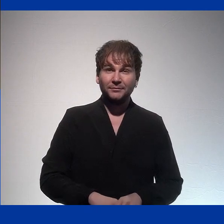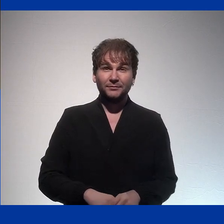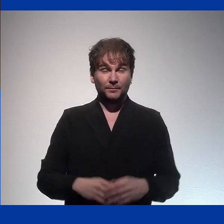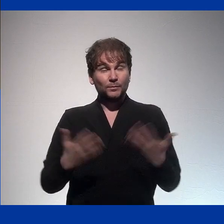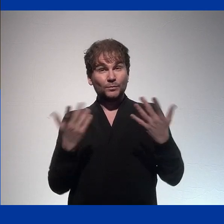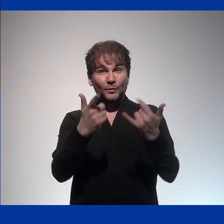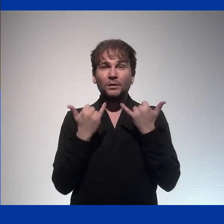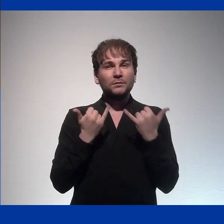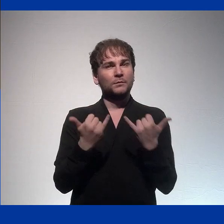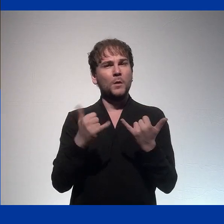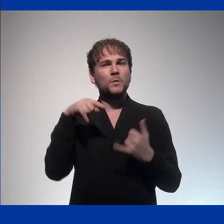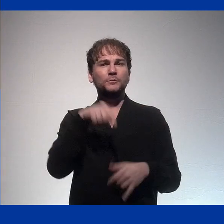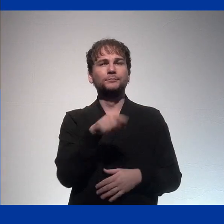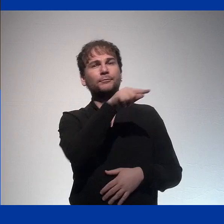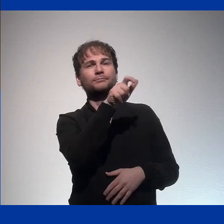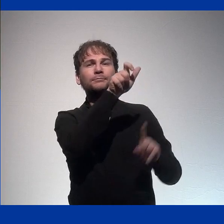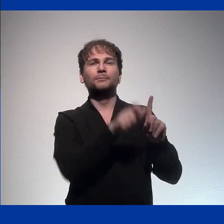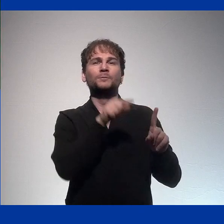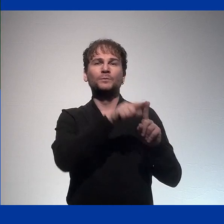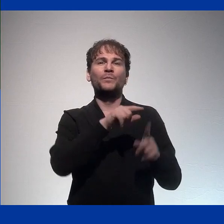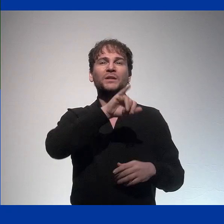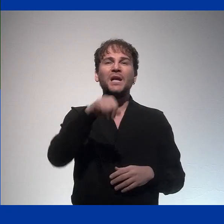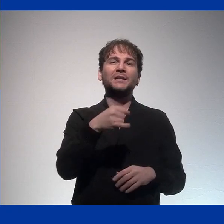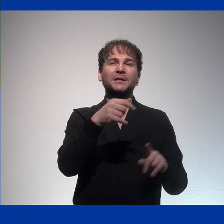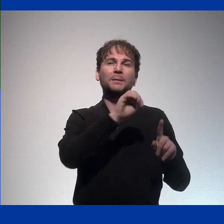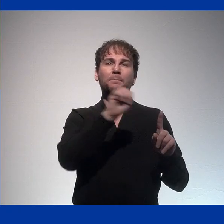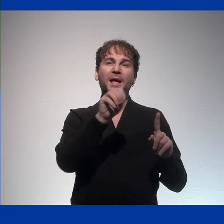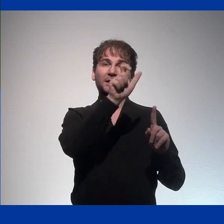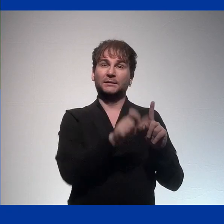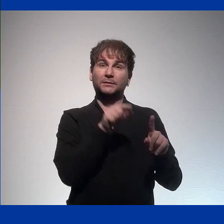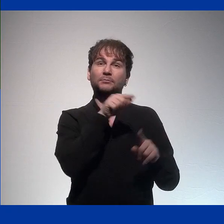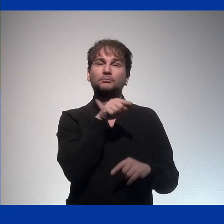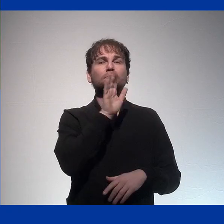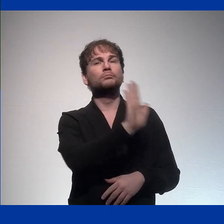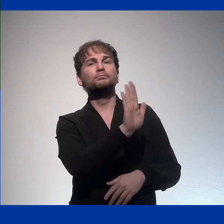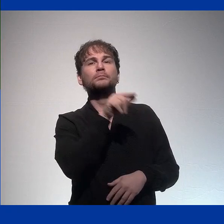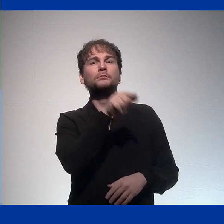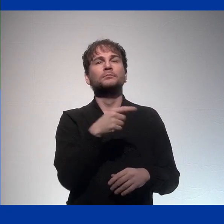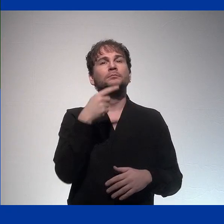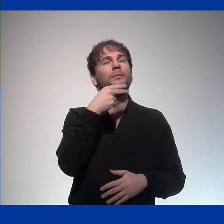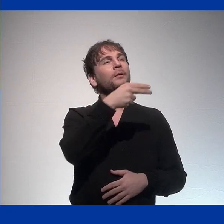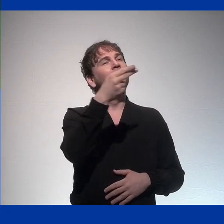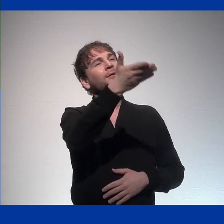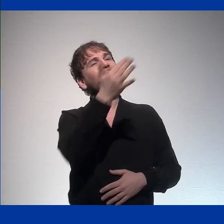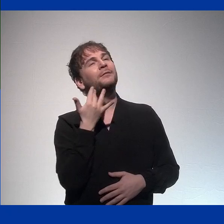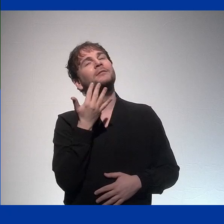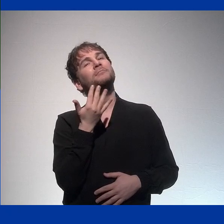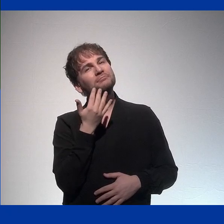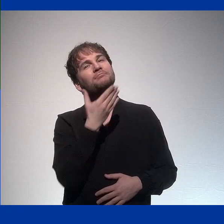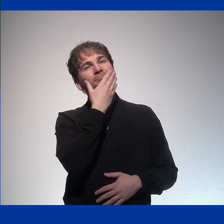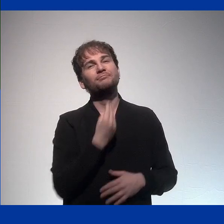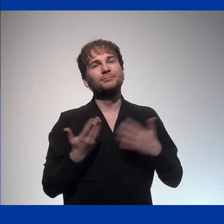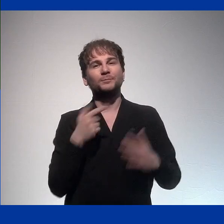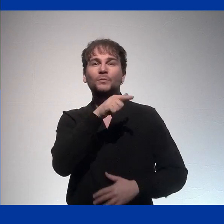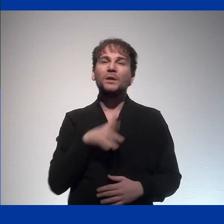He's National Council, Youth Council from Slovenia, and we also hope to have a picture and audio for